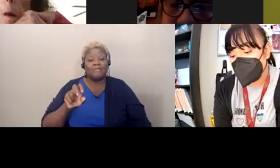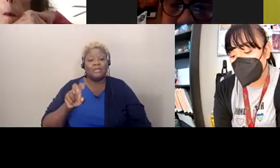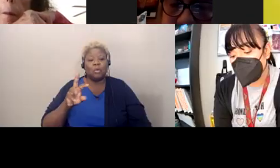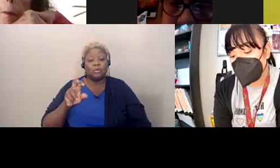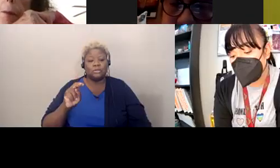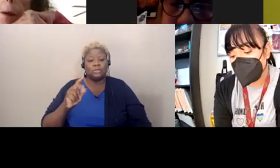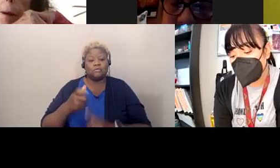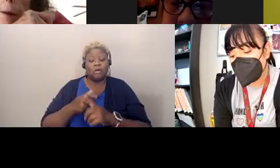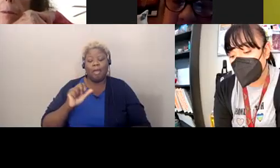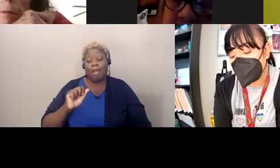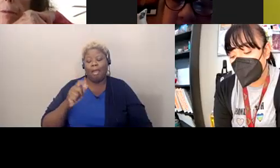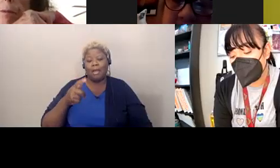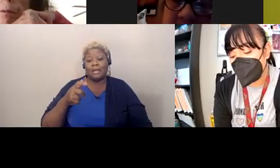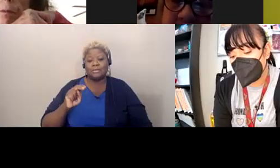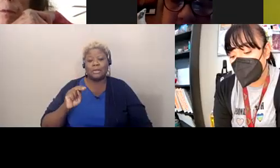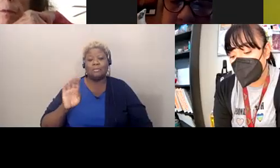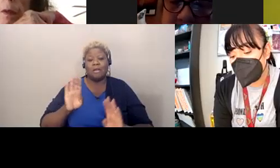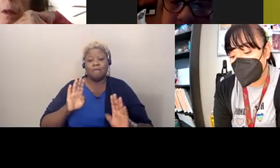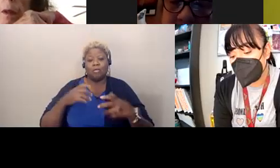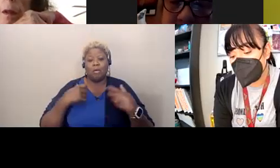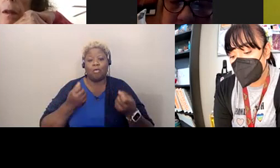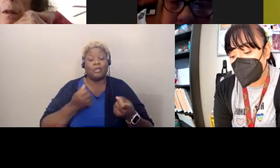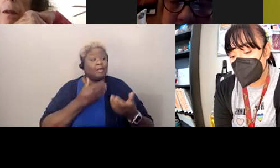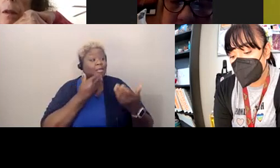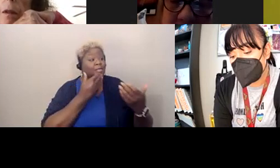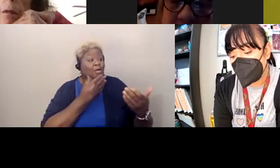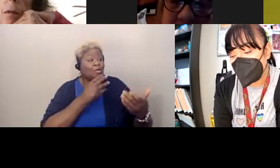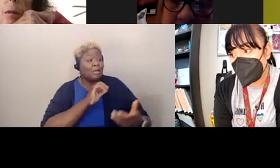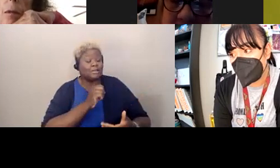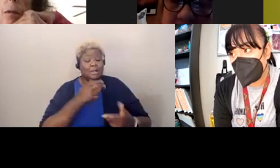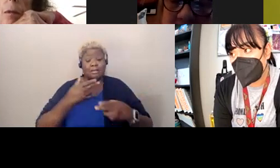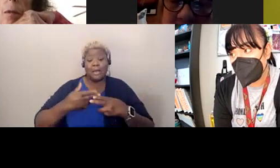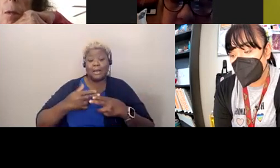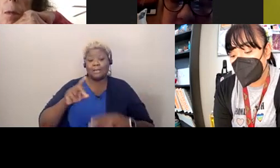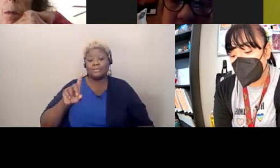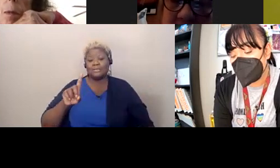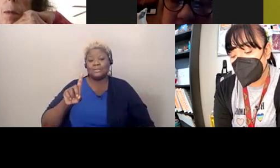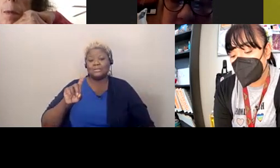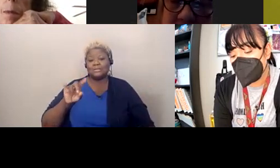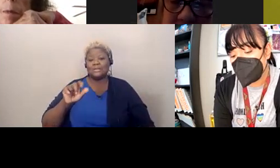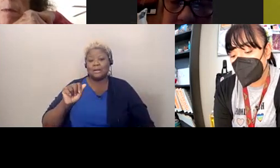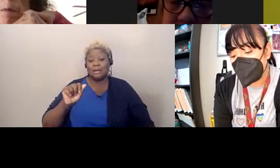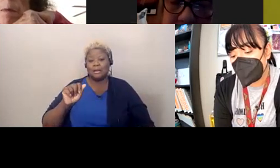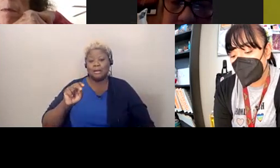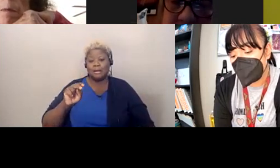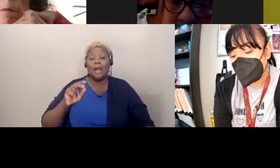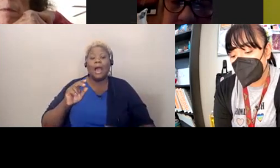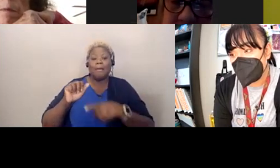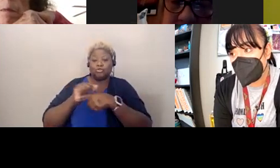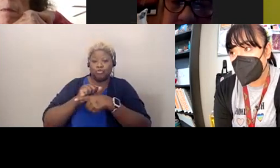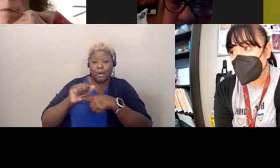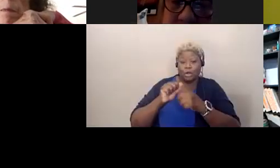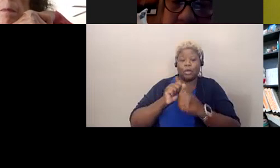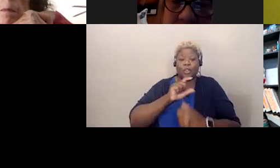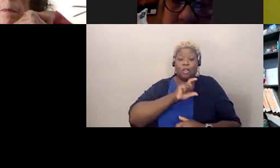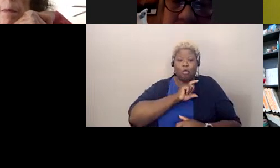Behavioral. Thank you, Melissa. As Melissa said, my name is Diana, and I am a trainer with the law enforcement agency.